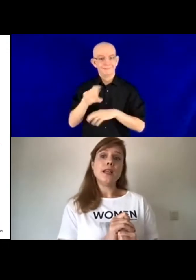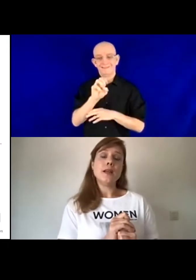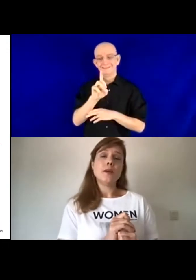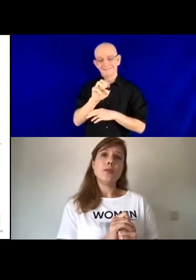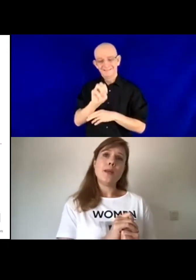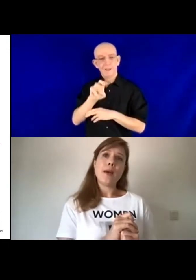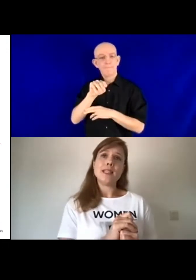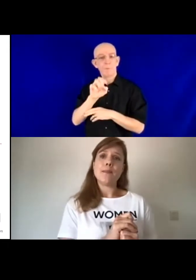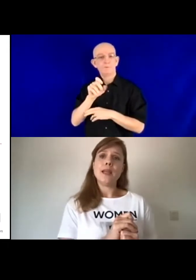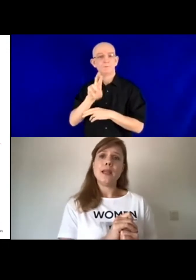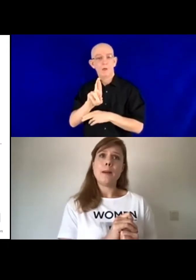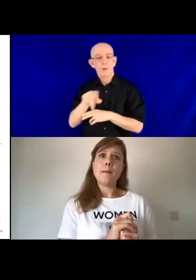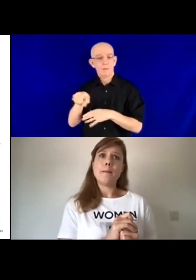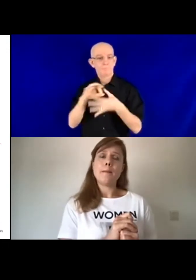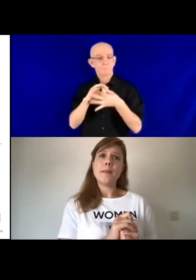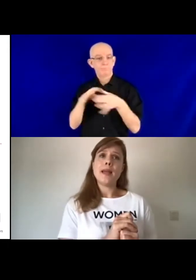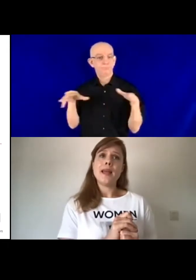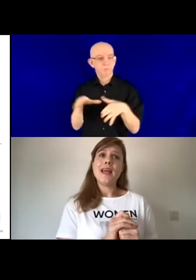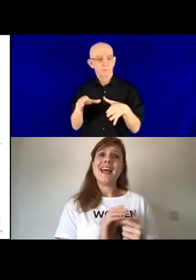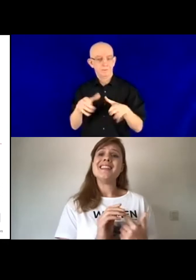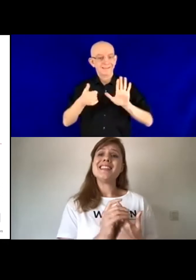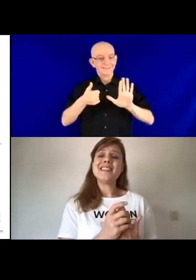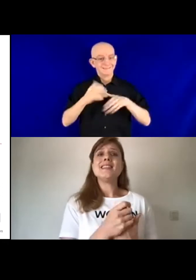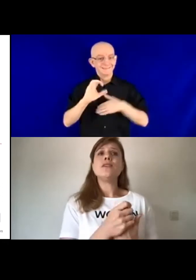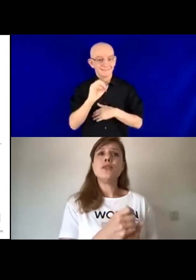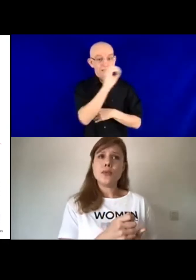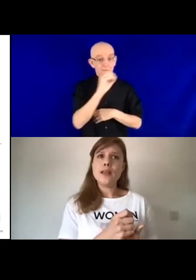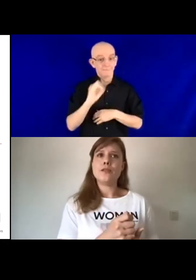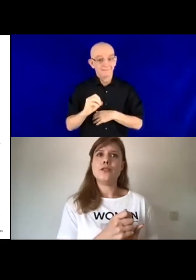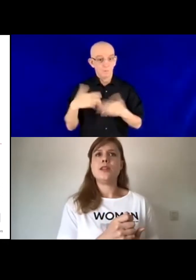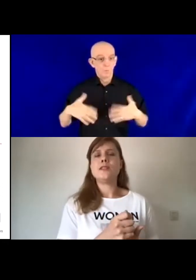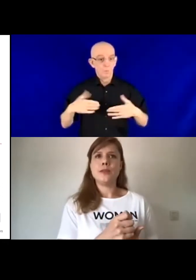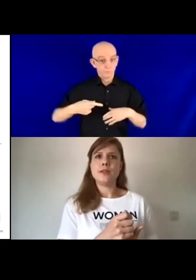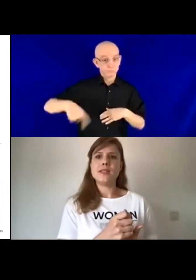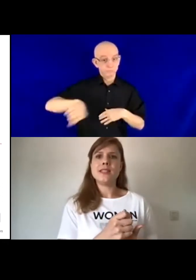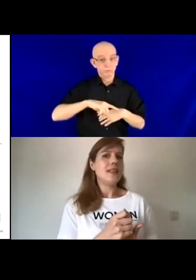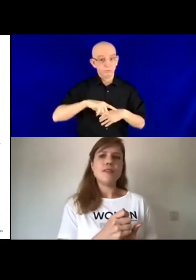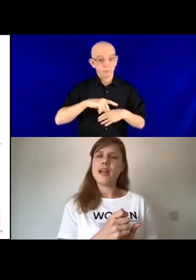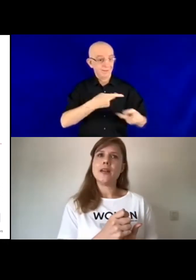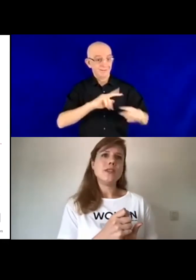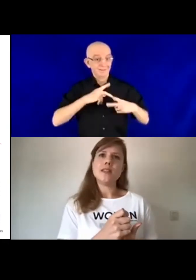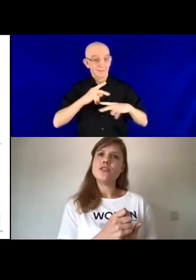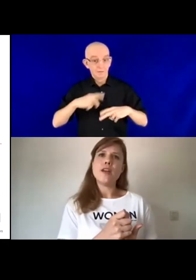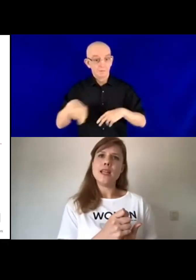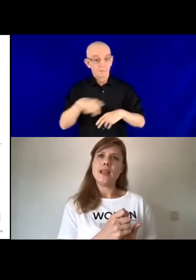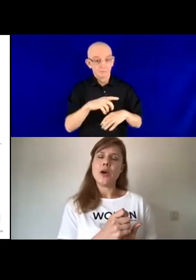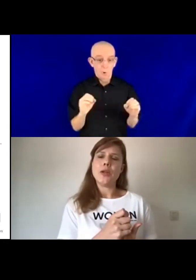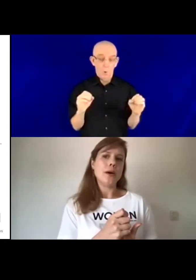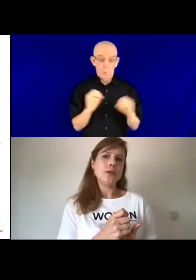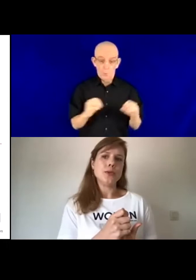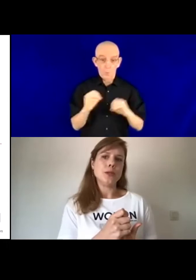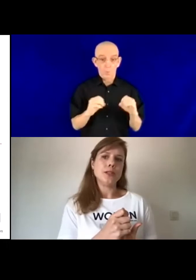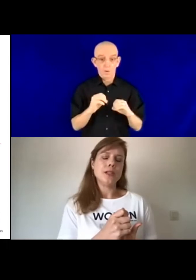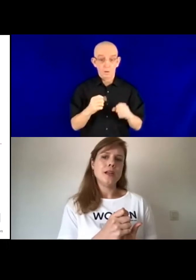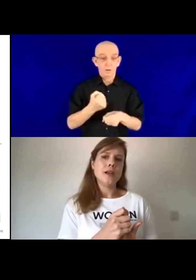remotely pre-pandemic. And 63 of the respondents never had received training on how